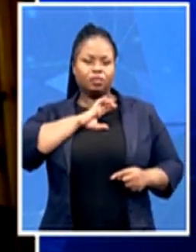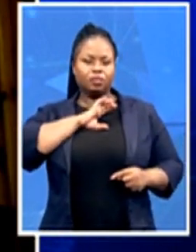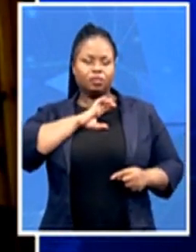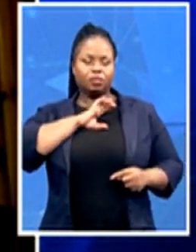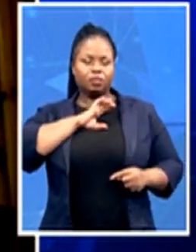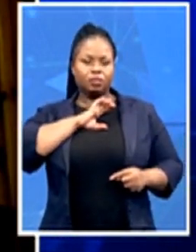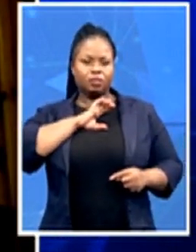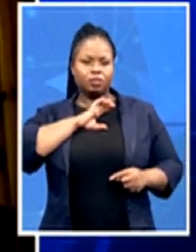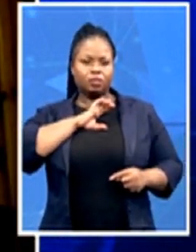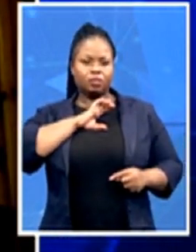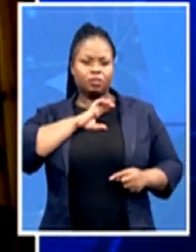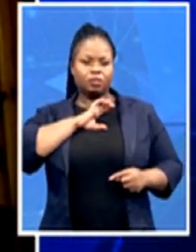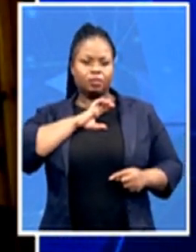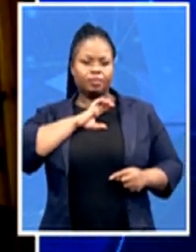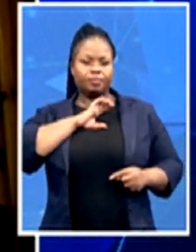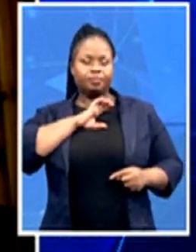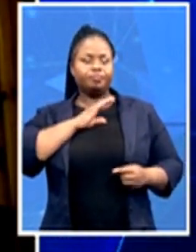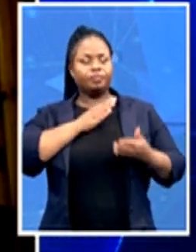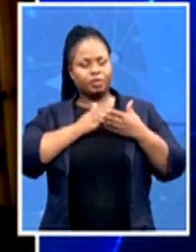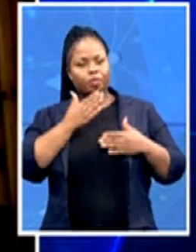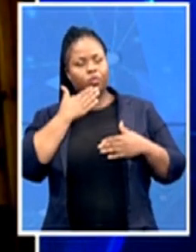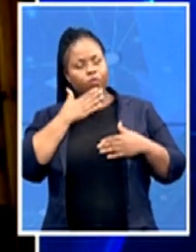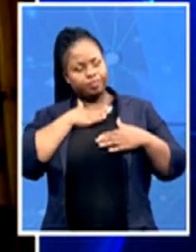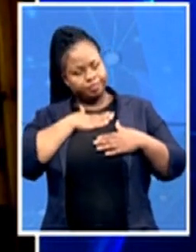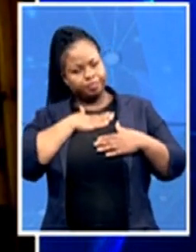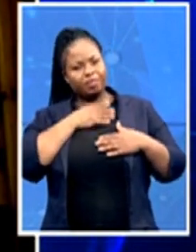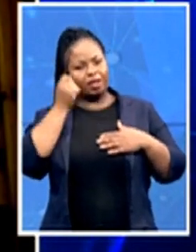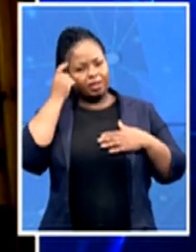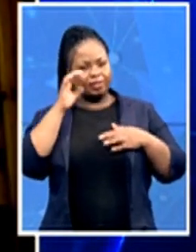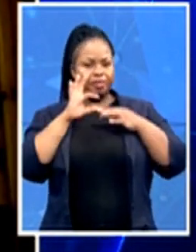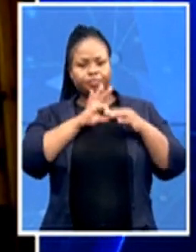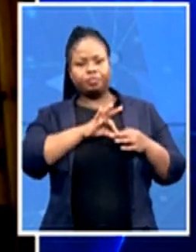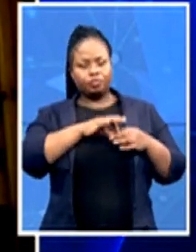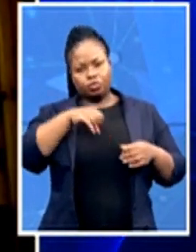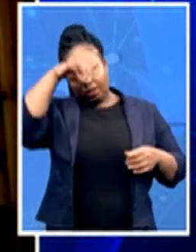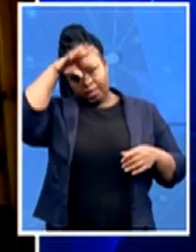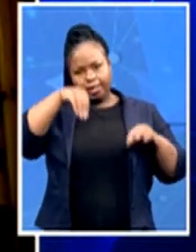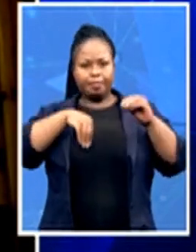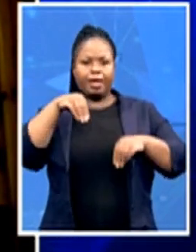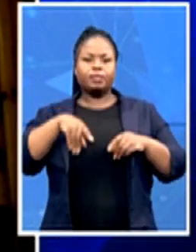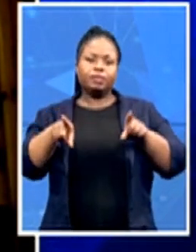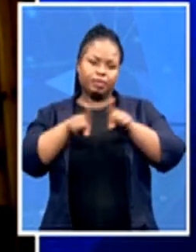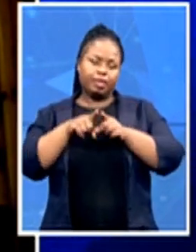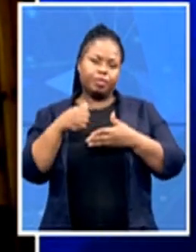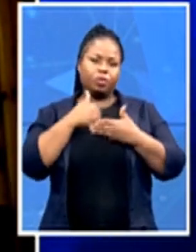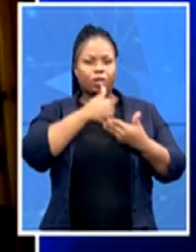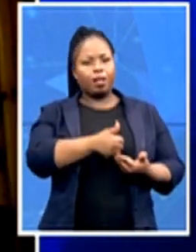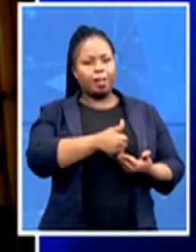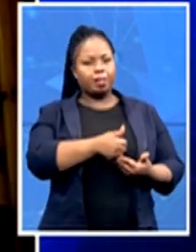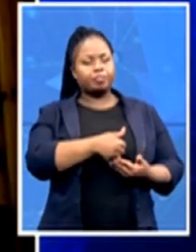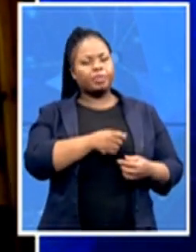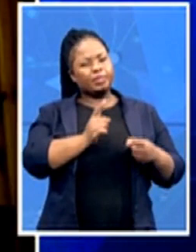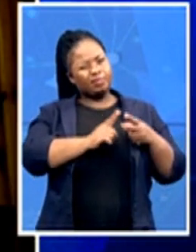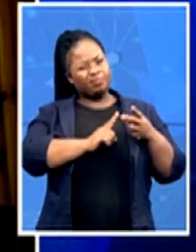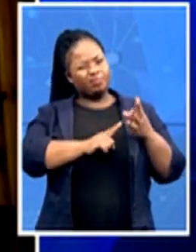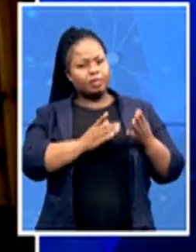sympathetic to the cause of our clients. The mine itself has been quite sympathetic to a certain extent, because even though the